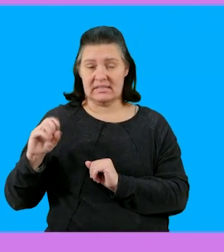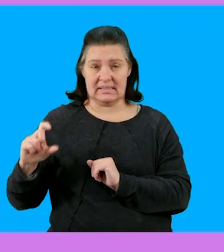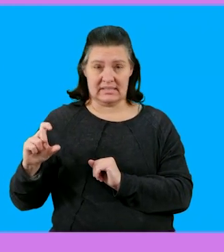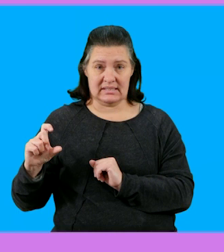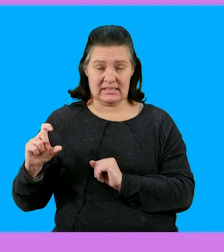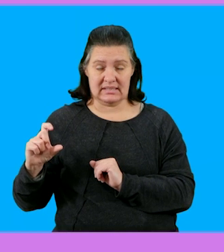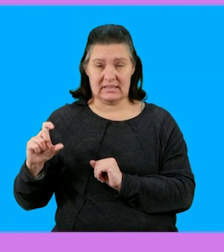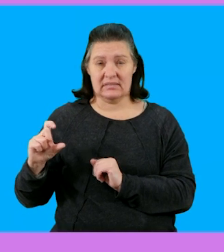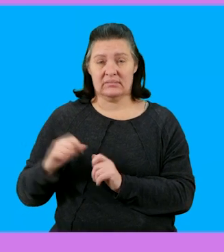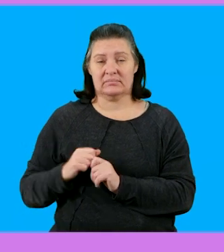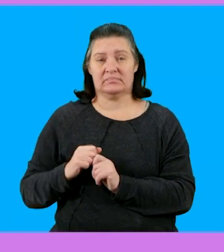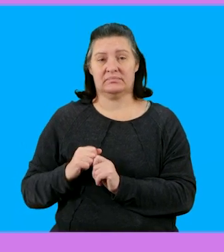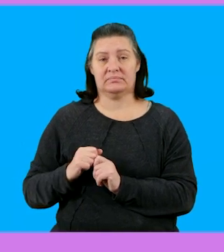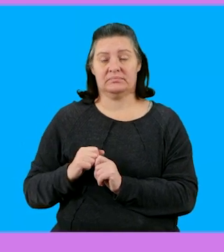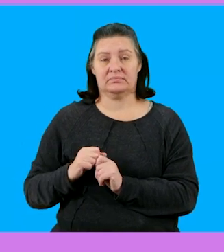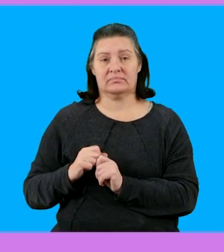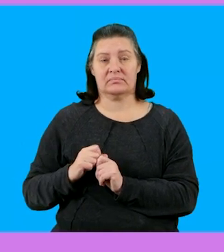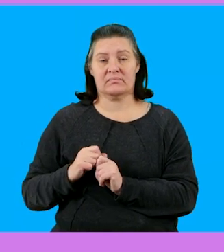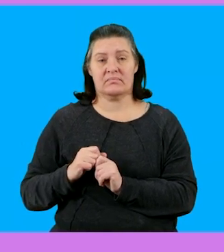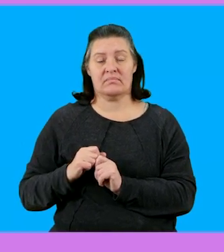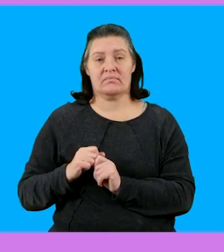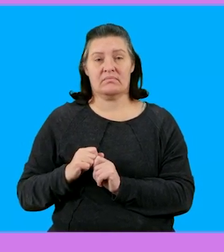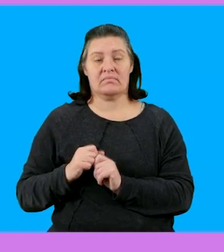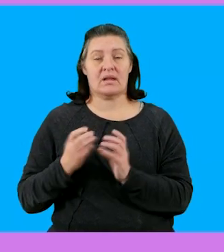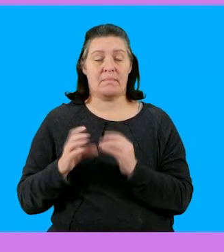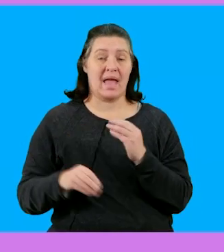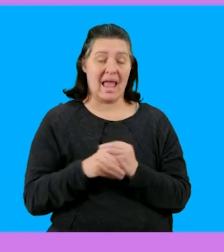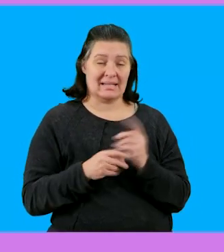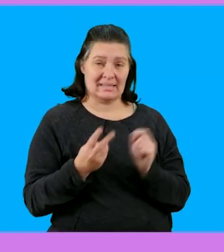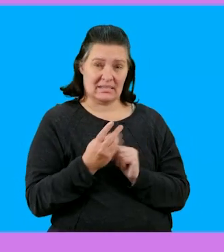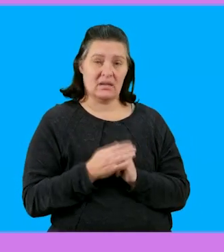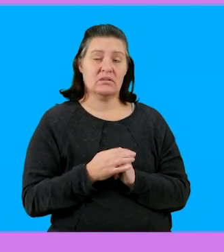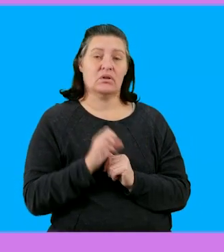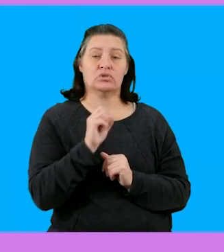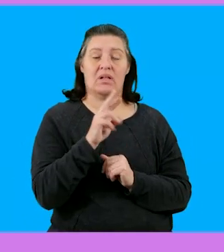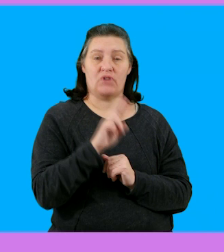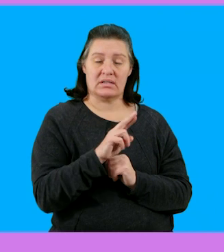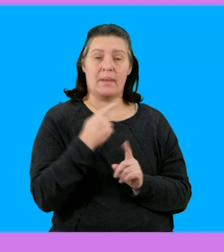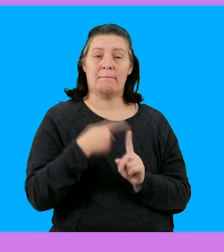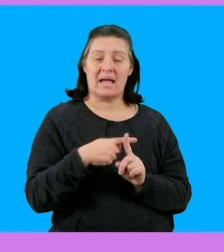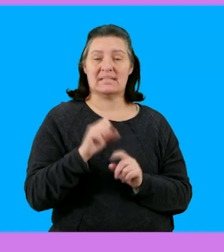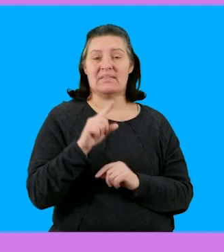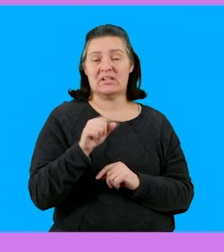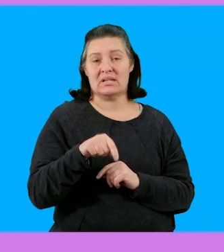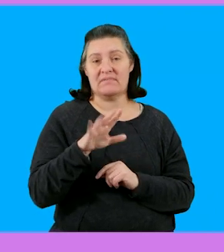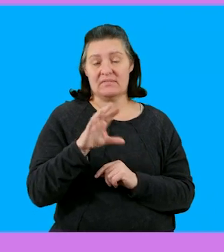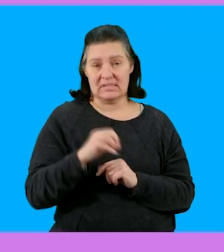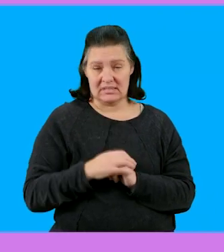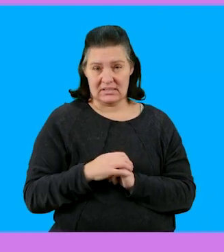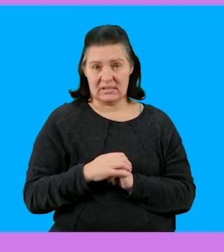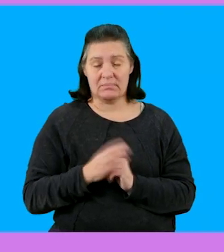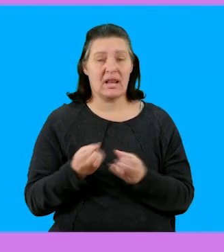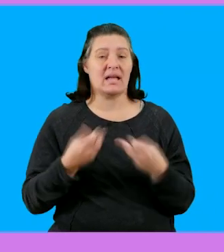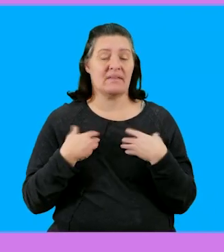and 50 cents. So 17 Rand 50 cents. And now I'm going to add the two amounts together. So 12 Rand plus 17 Rand